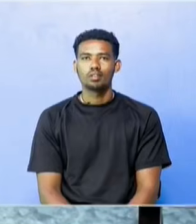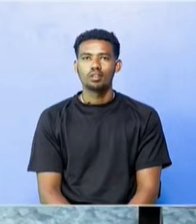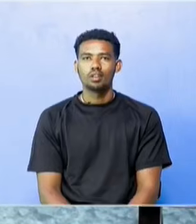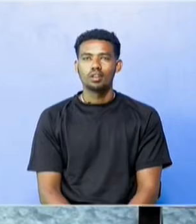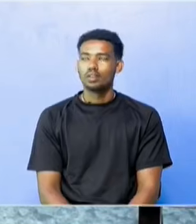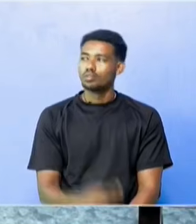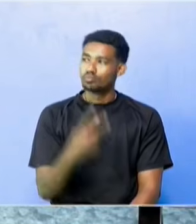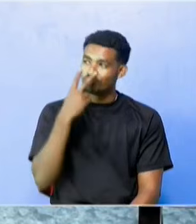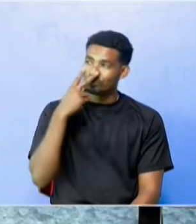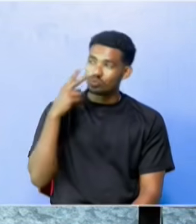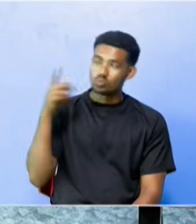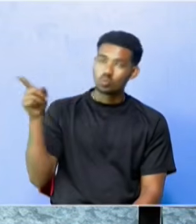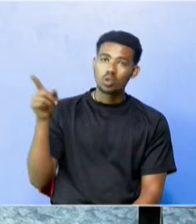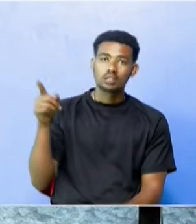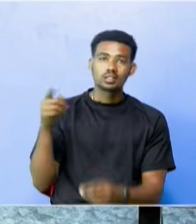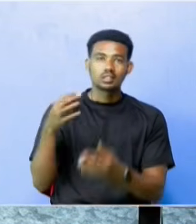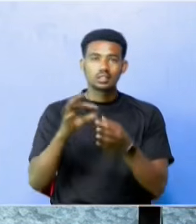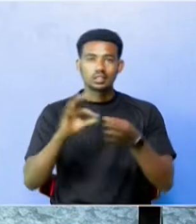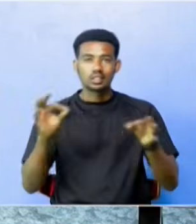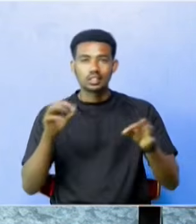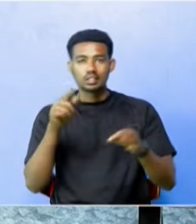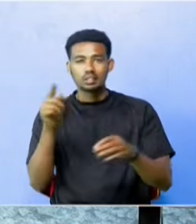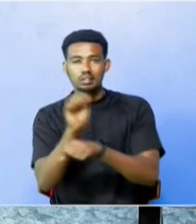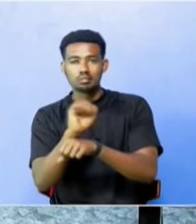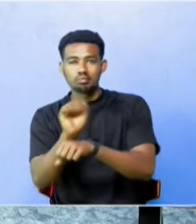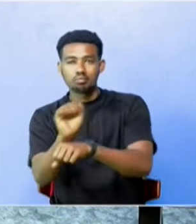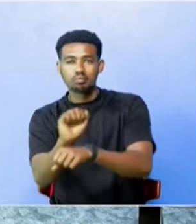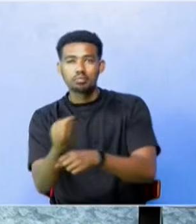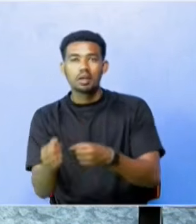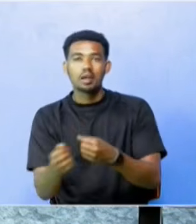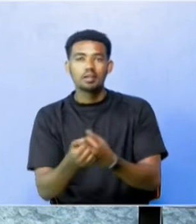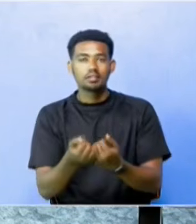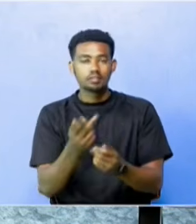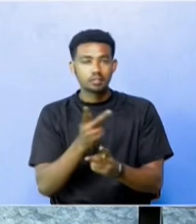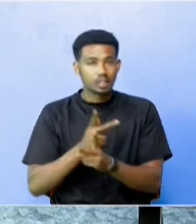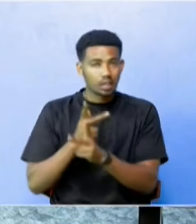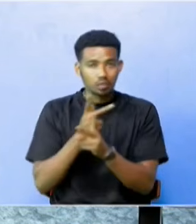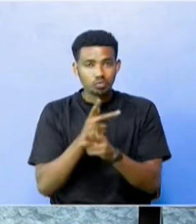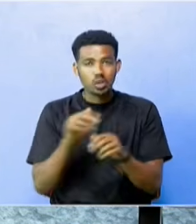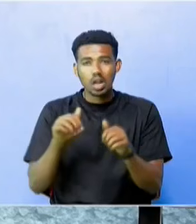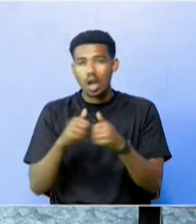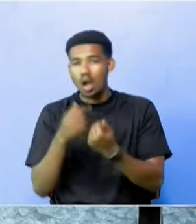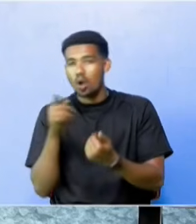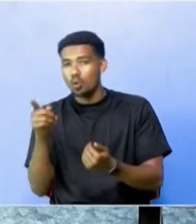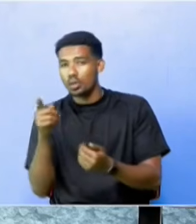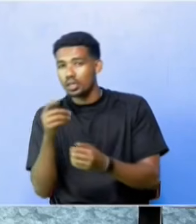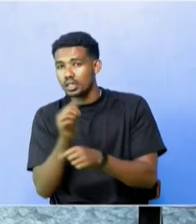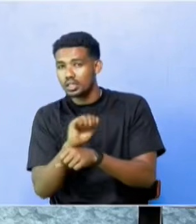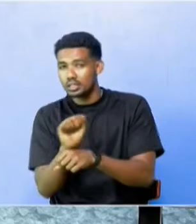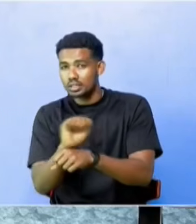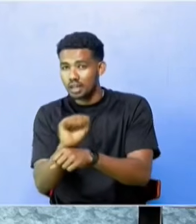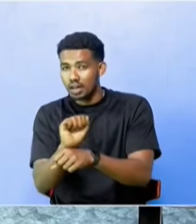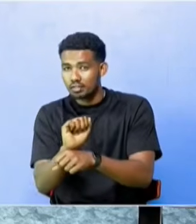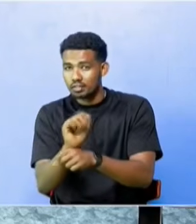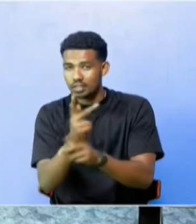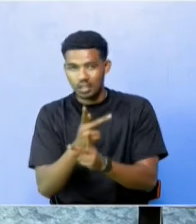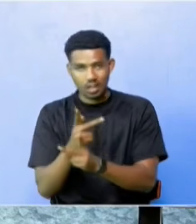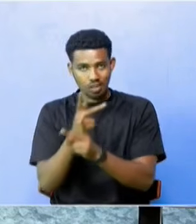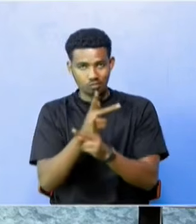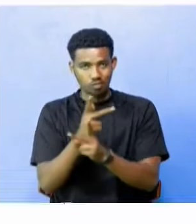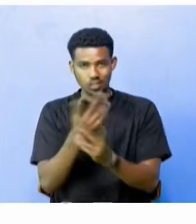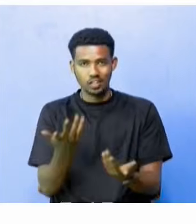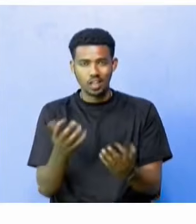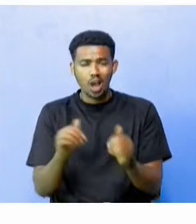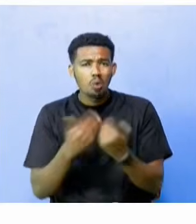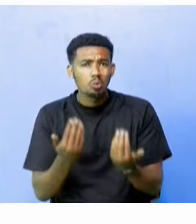Look at this sentence. He drives carefully. How does he drive? Carefully. Wonderful. He drives